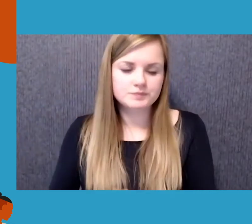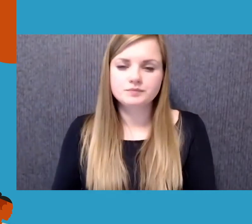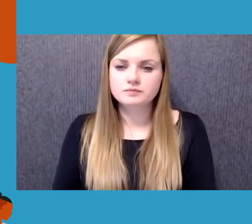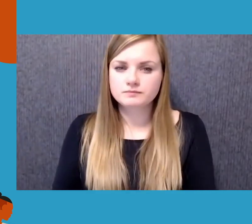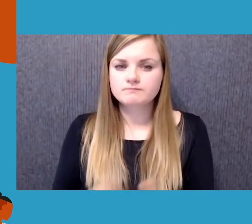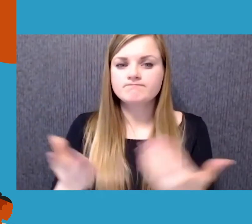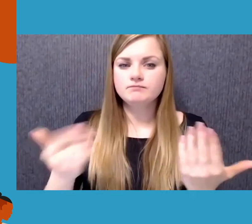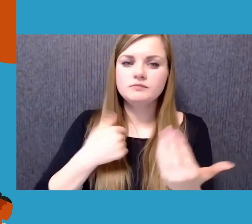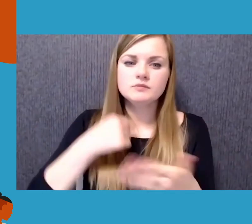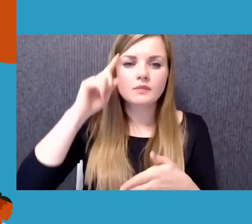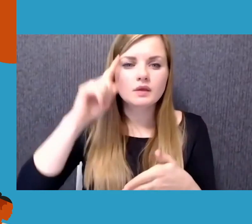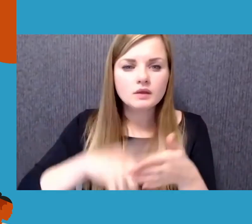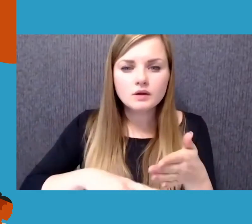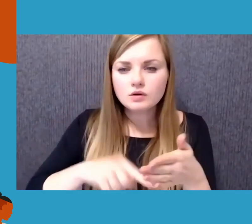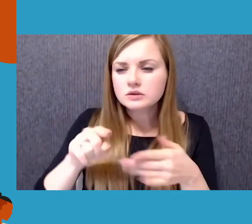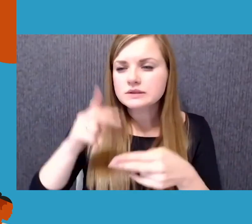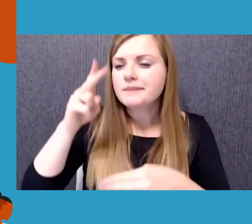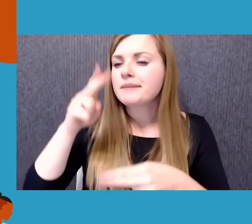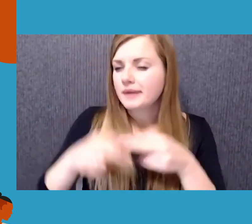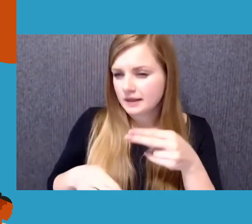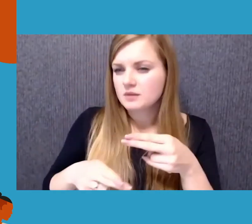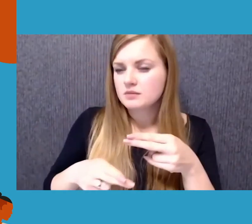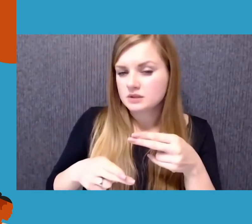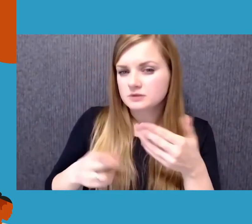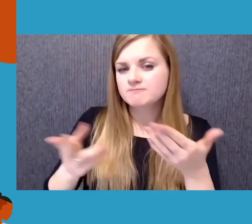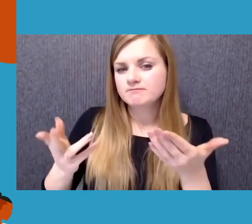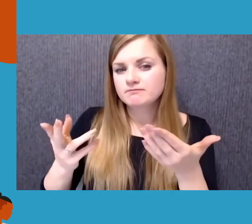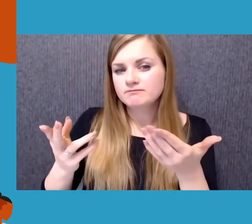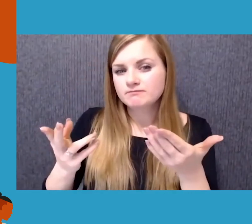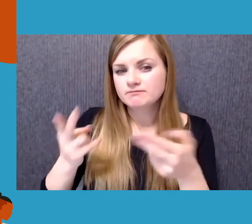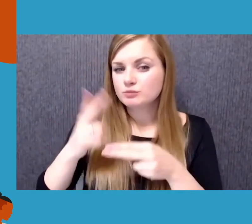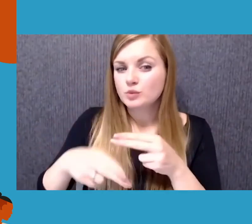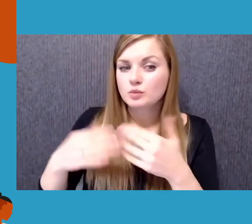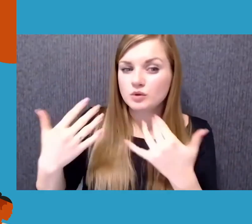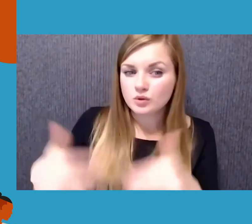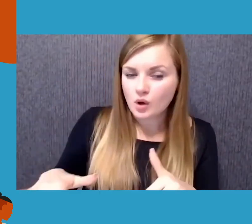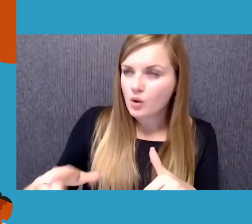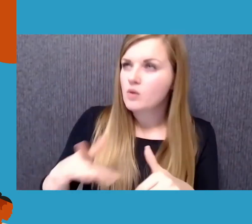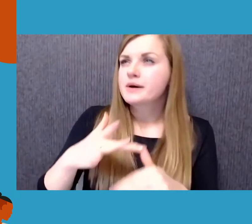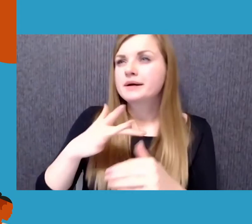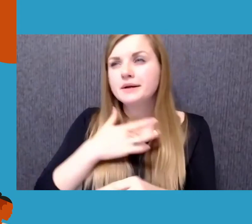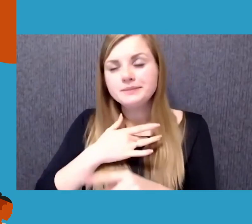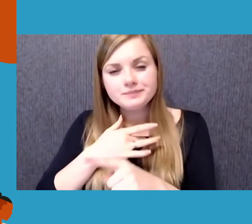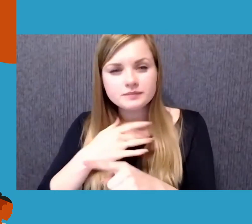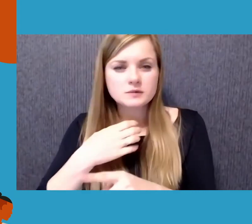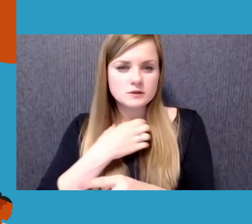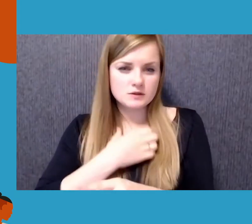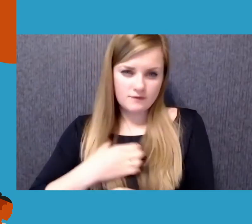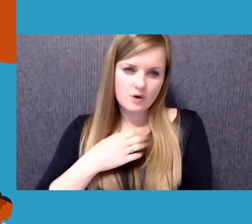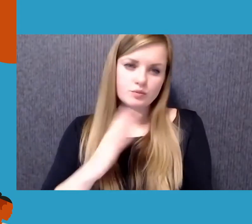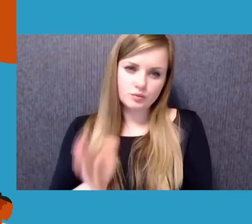to the European Human Court and to have the ruling of the European Court. I